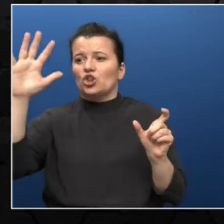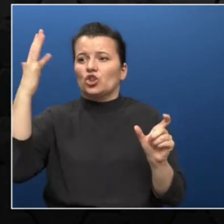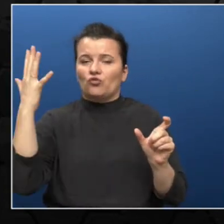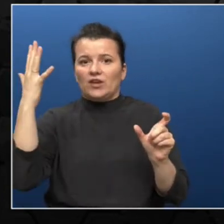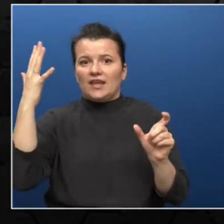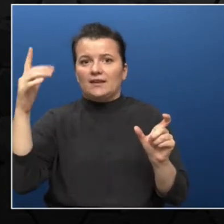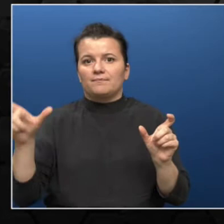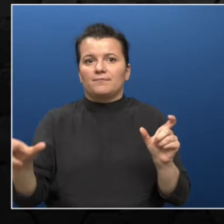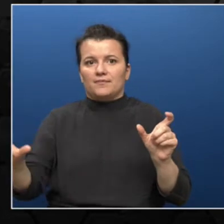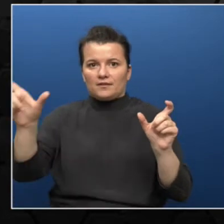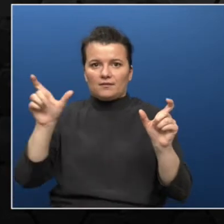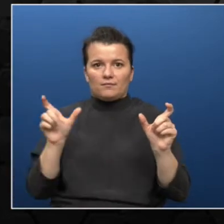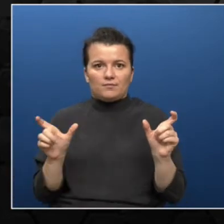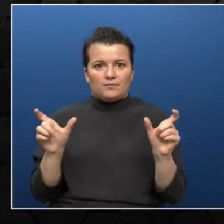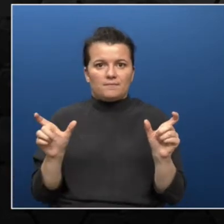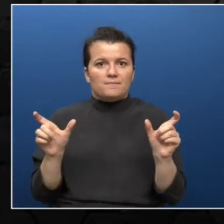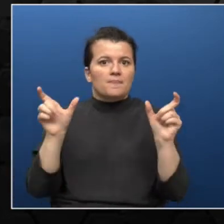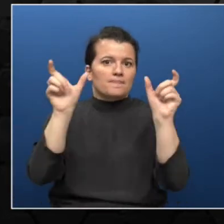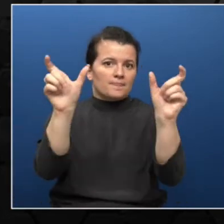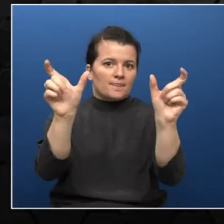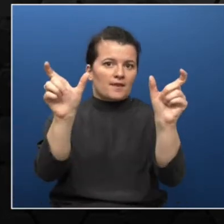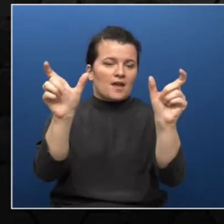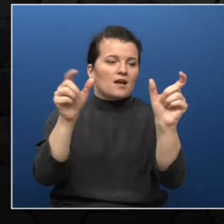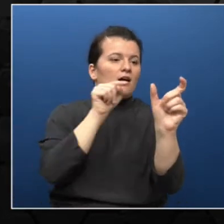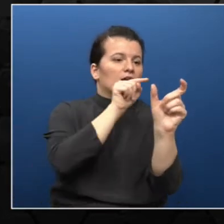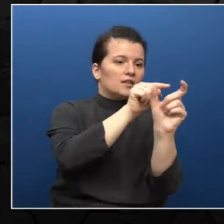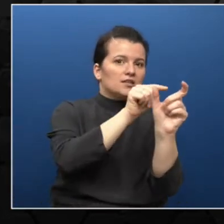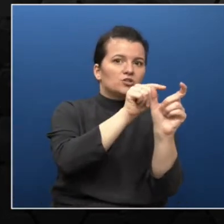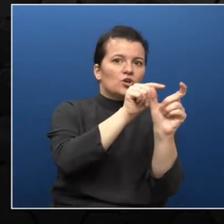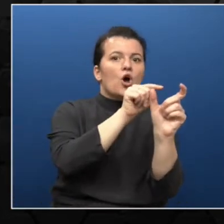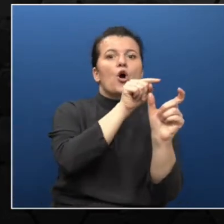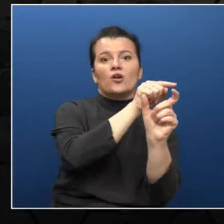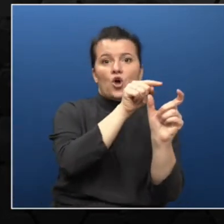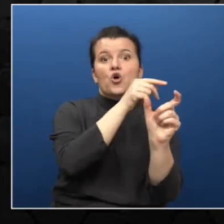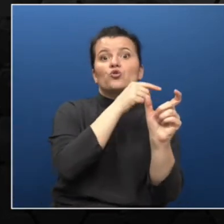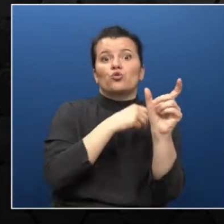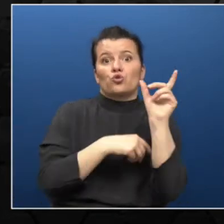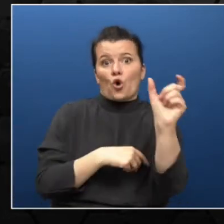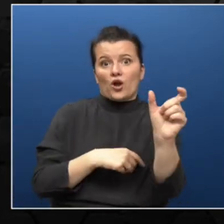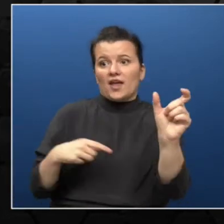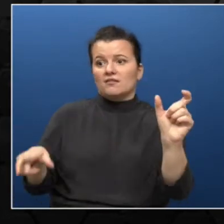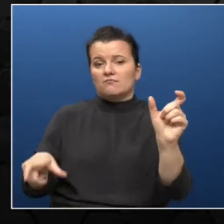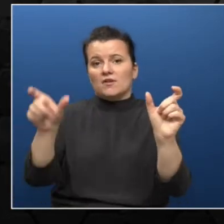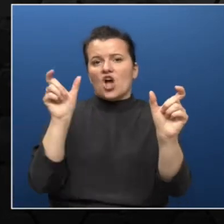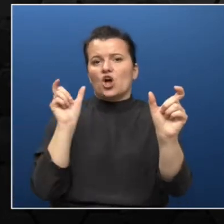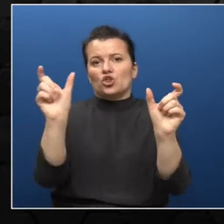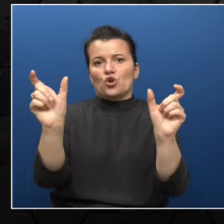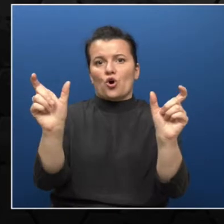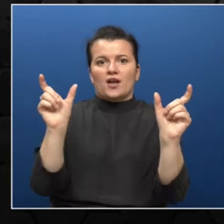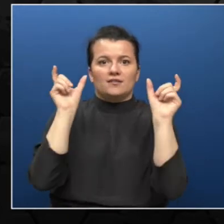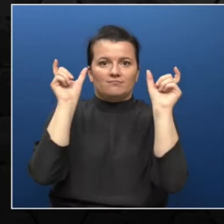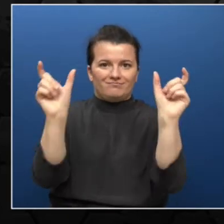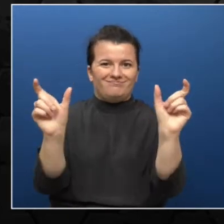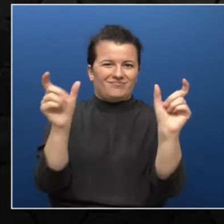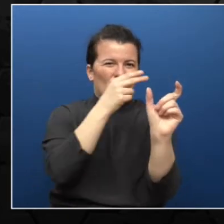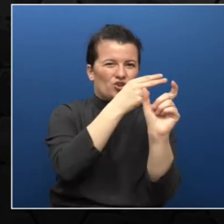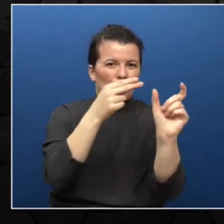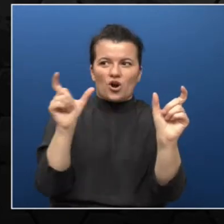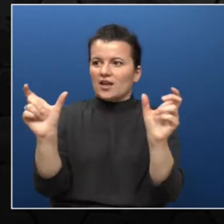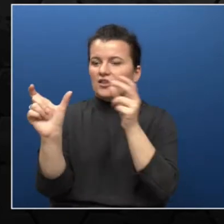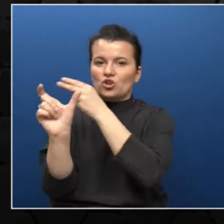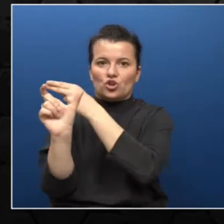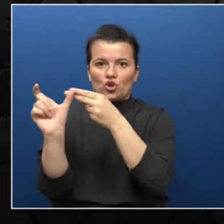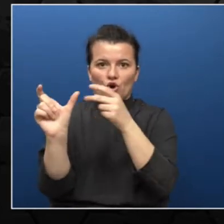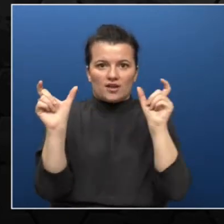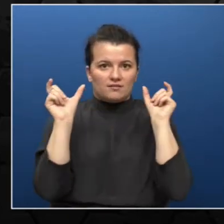are considered as tokens, and we split these words. So if we look into this code a bit more, we would see that we're training the